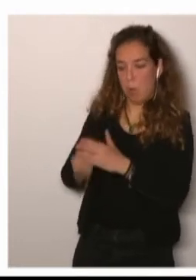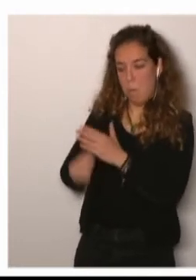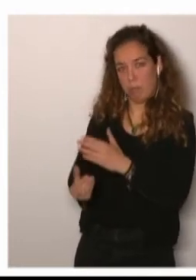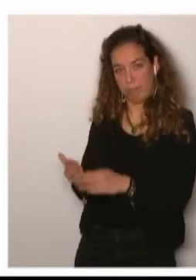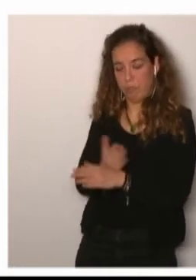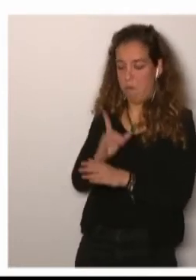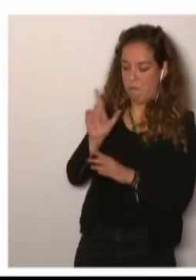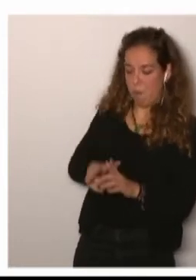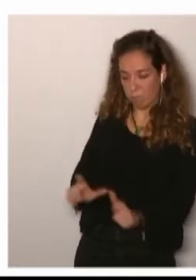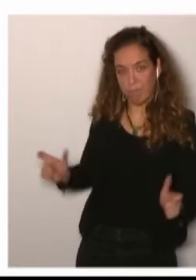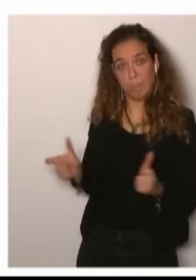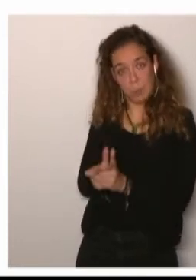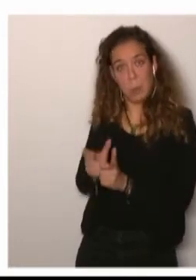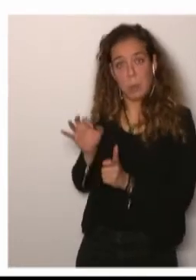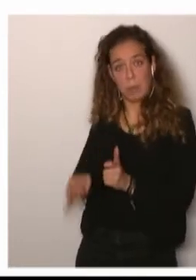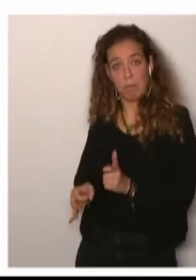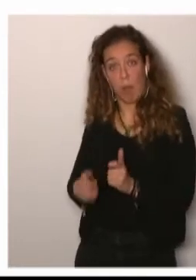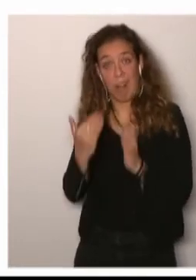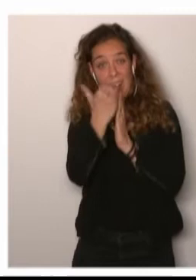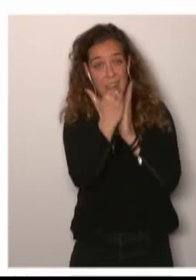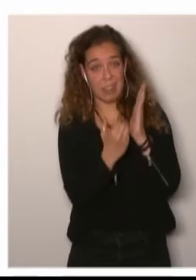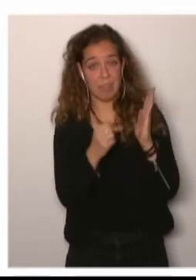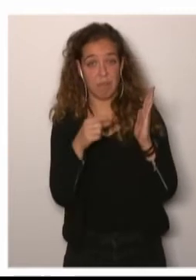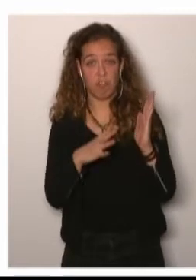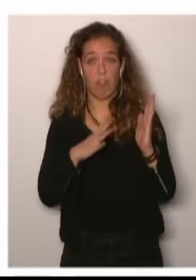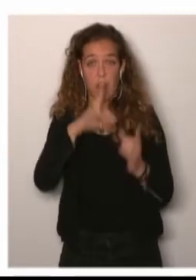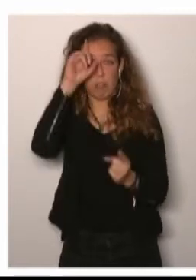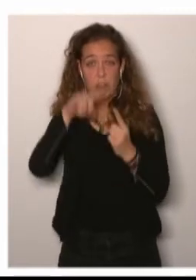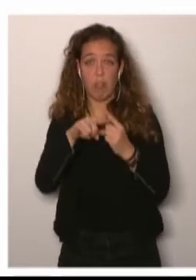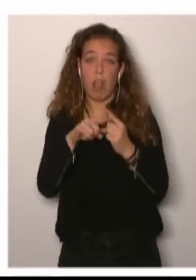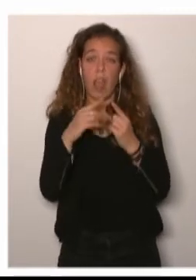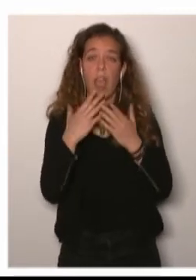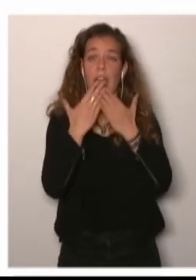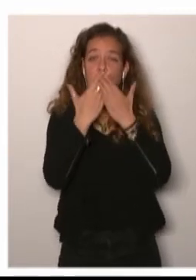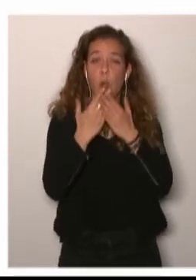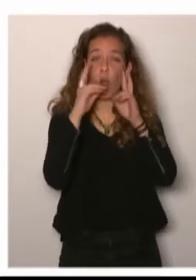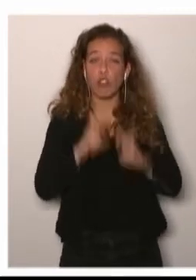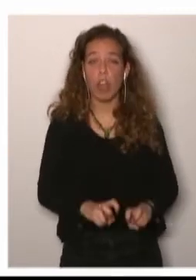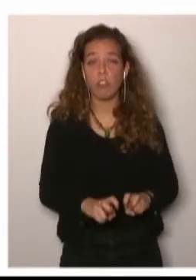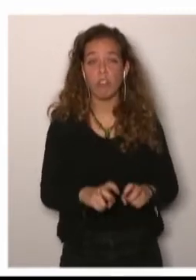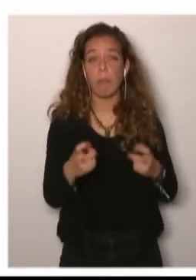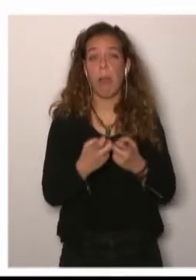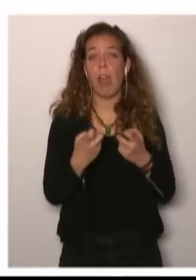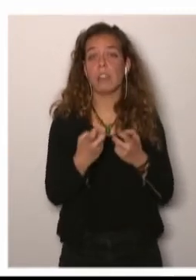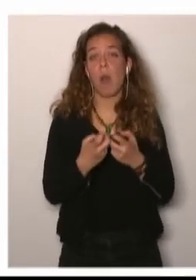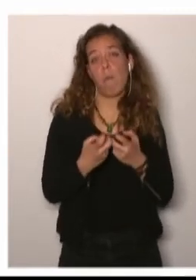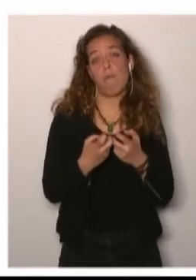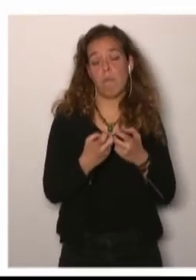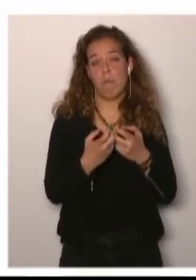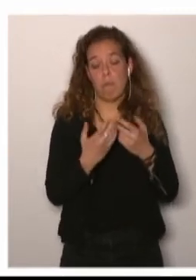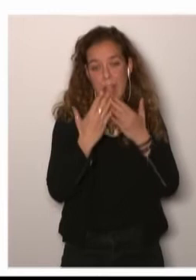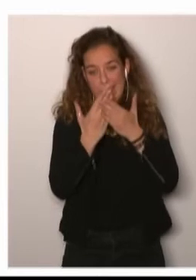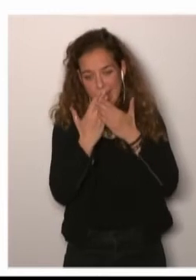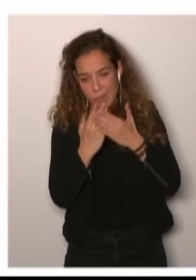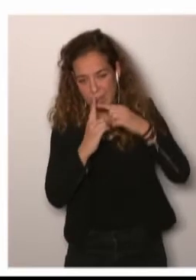list are research topics, such as supporting the conduct of targeted studies to